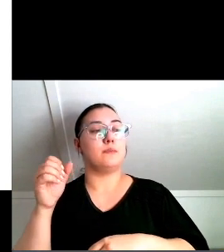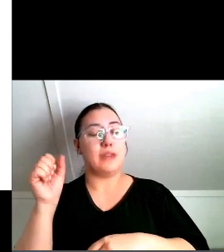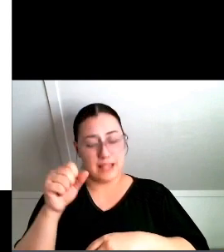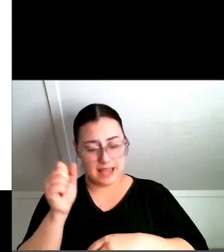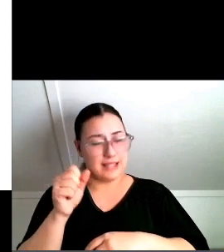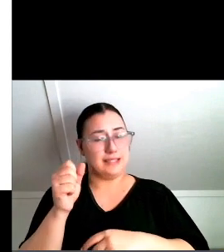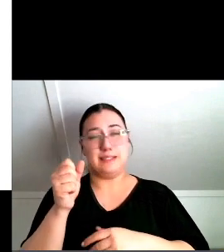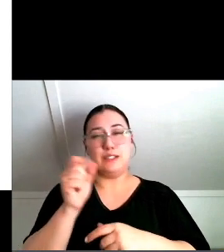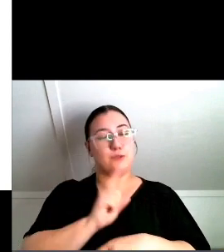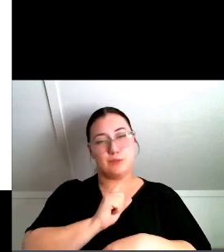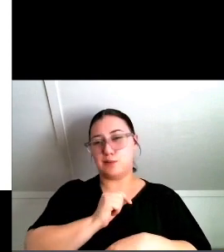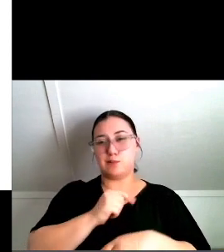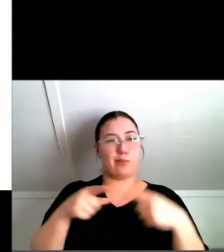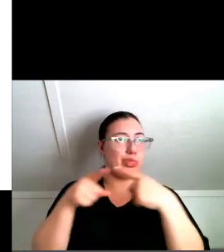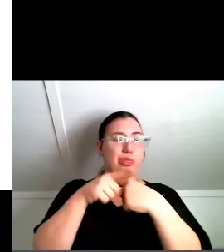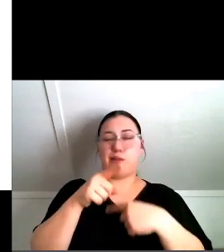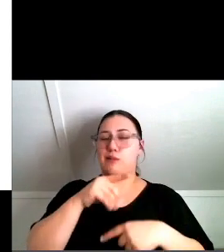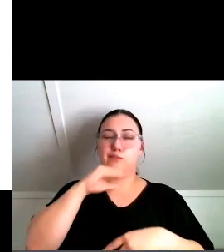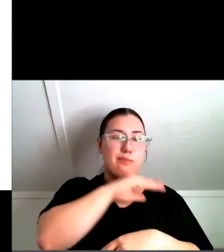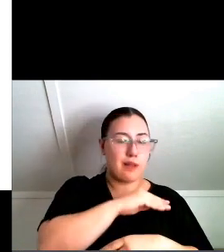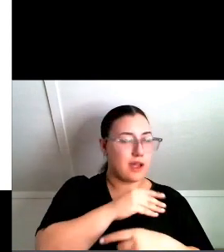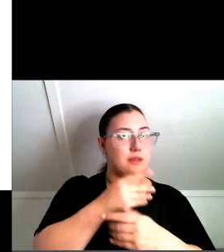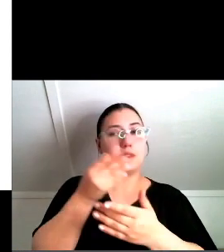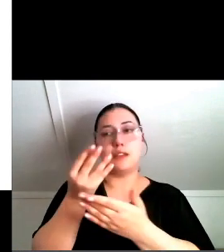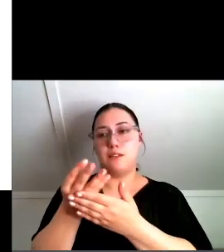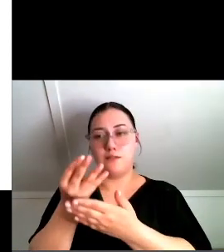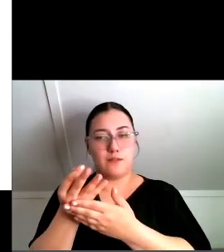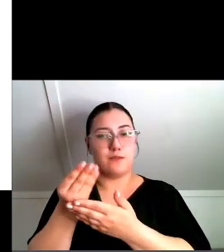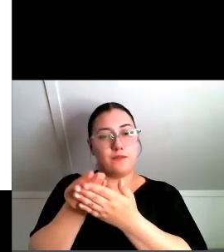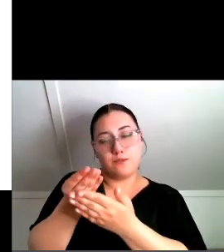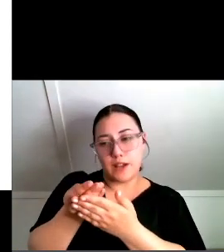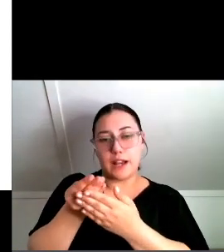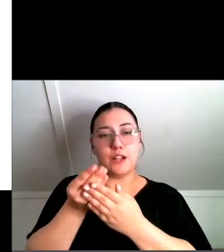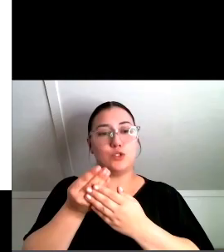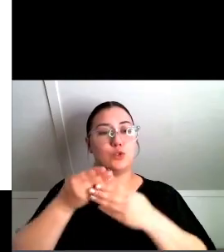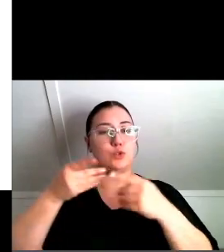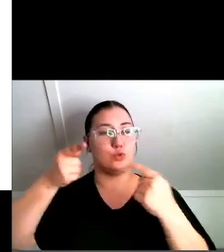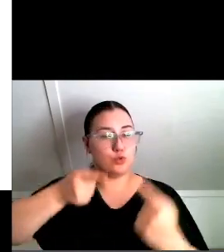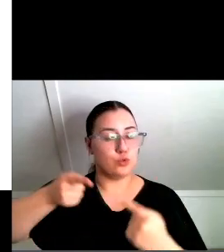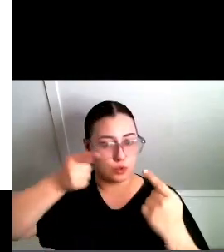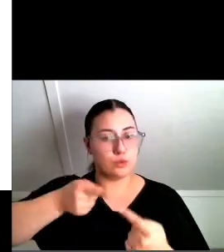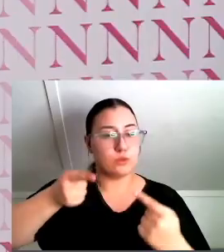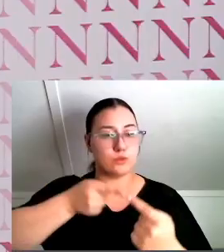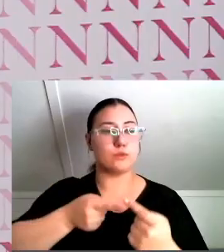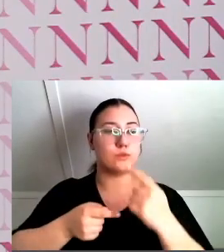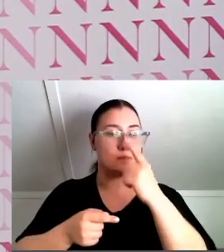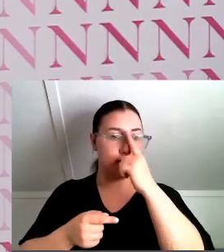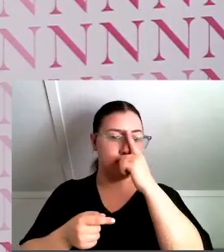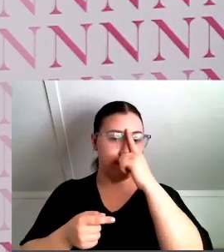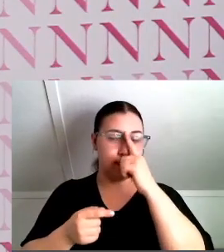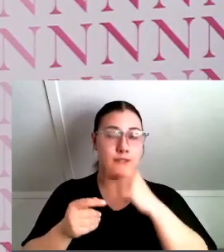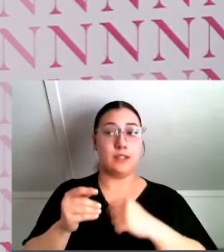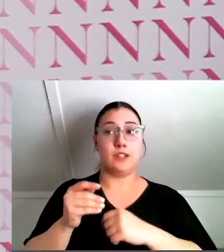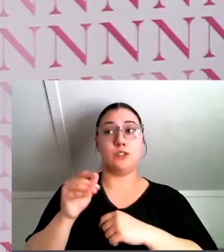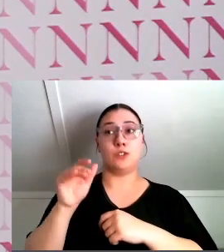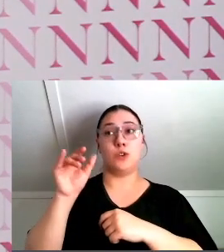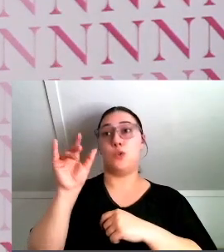All this is a way to sort of brunt this sort of momentum created to sell the property.